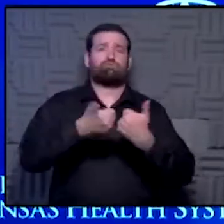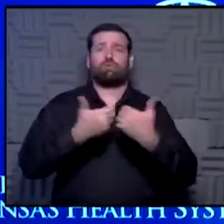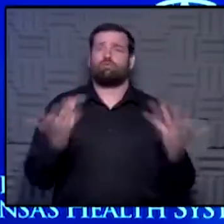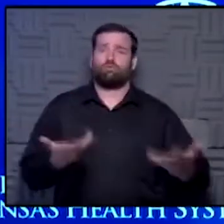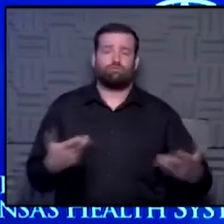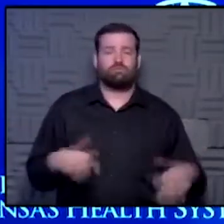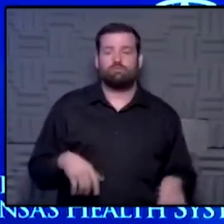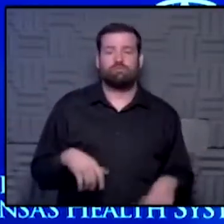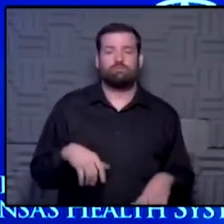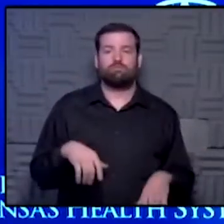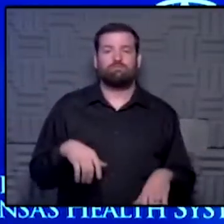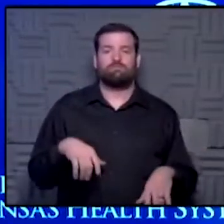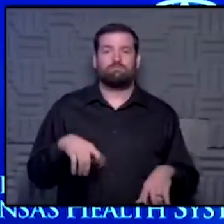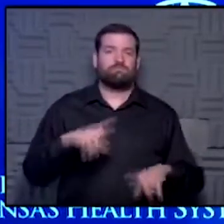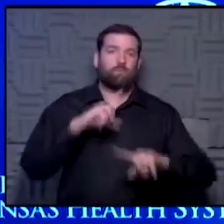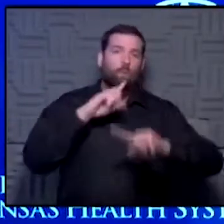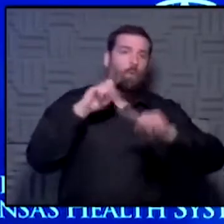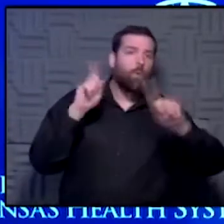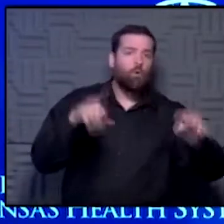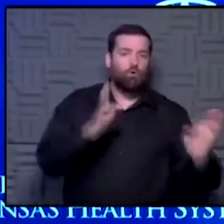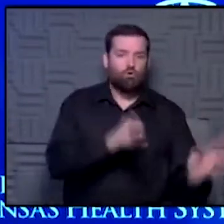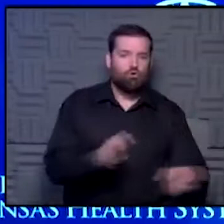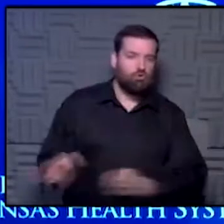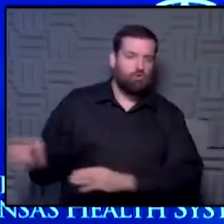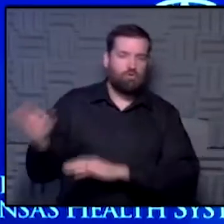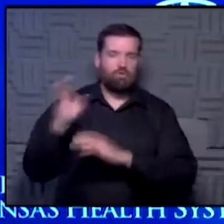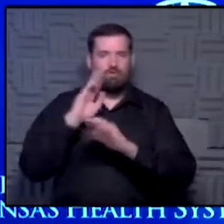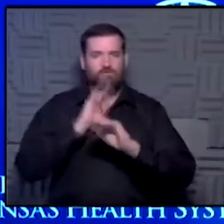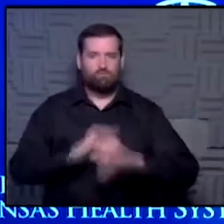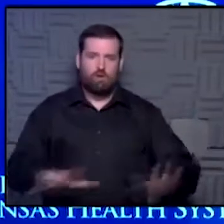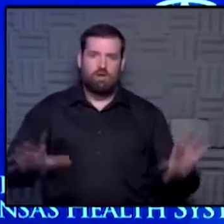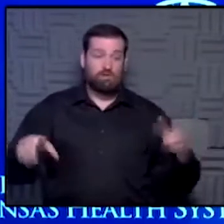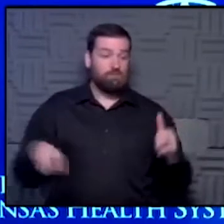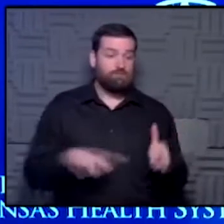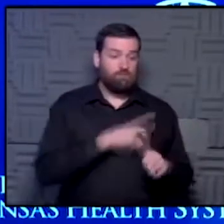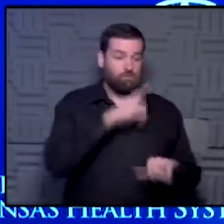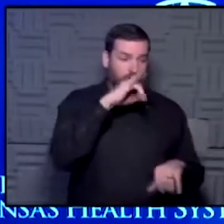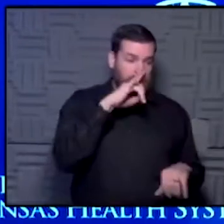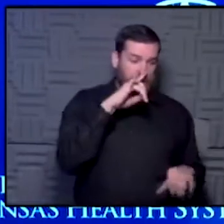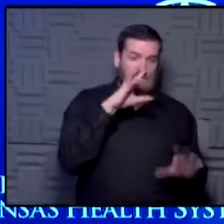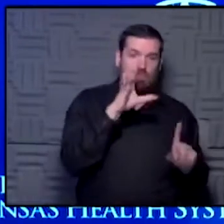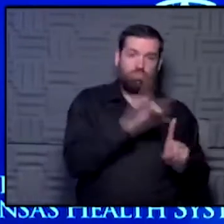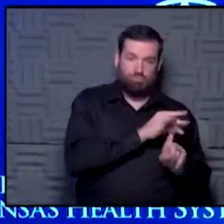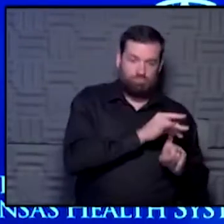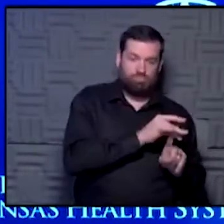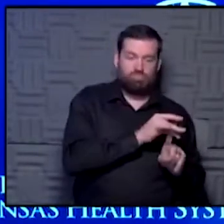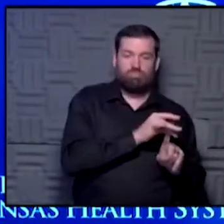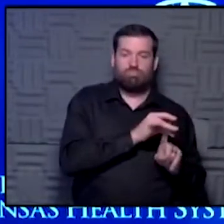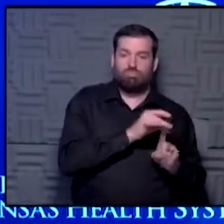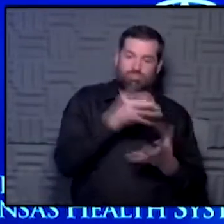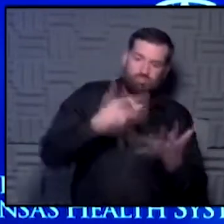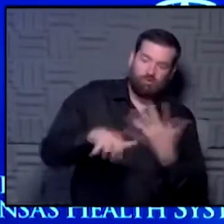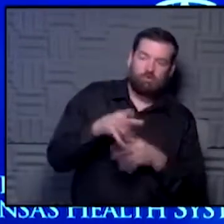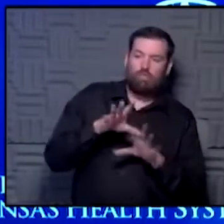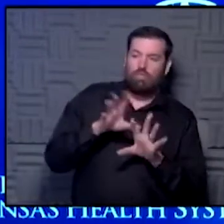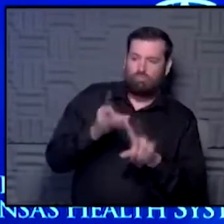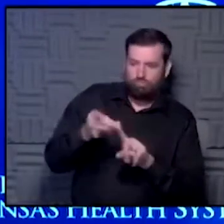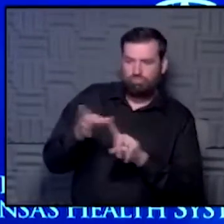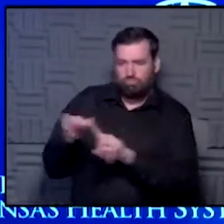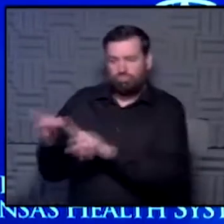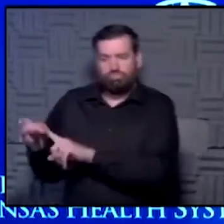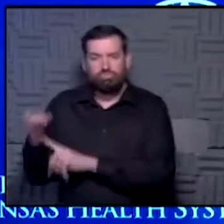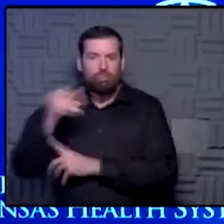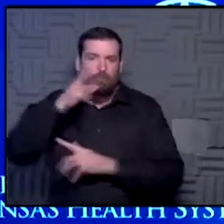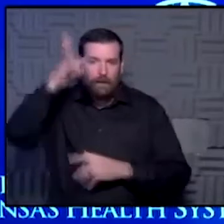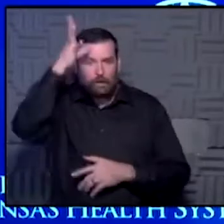all about the order of spread. You know, I think when the first kid gets it, that's one thing, passes it to another kid who may give it to their parents, and then may give it